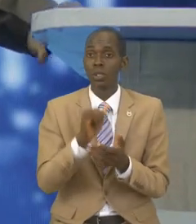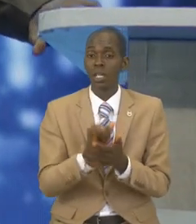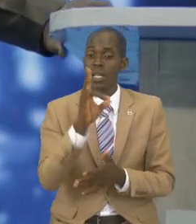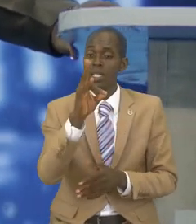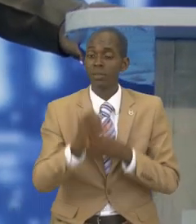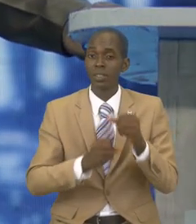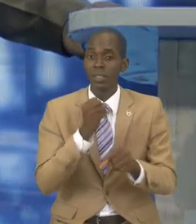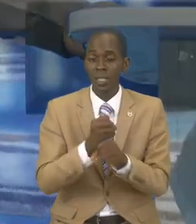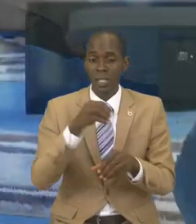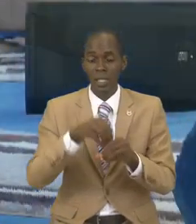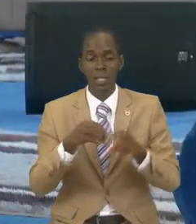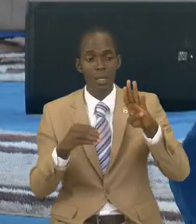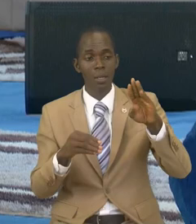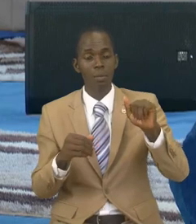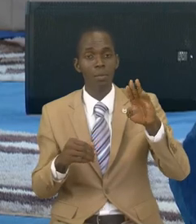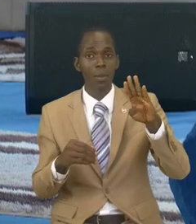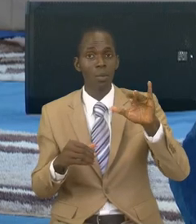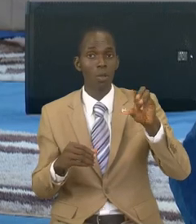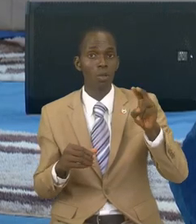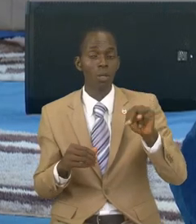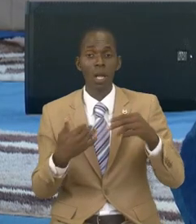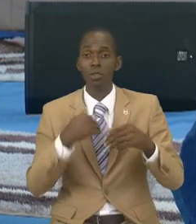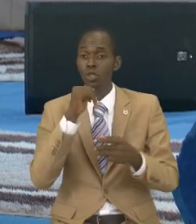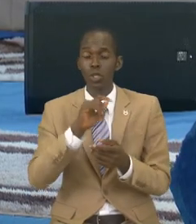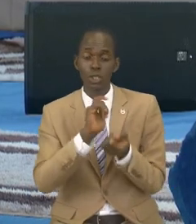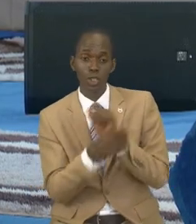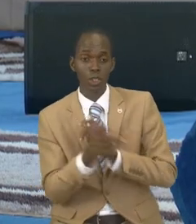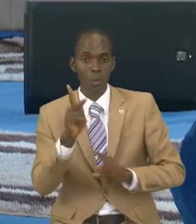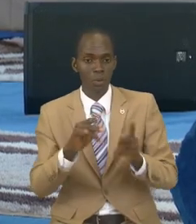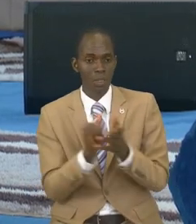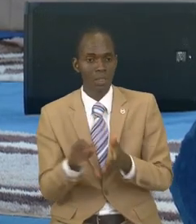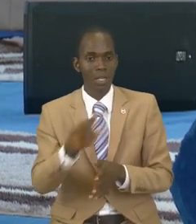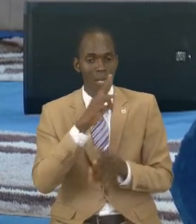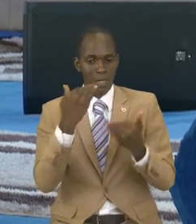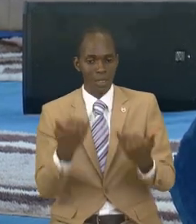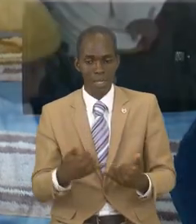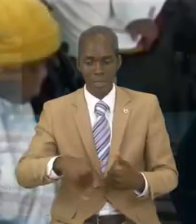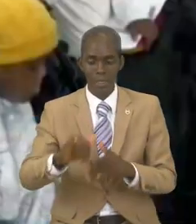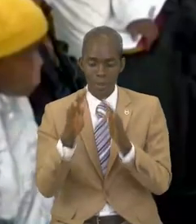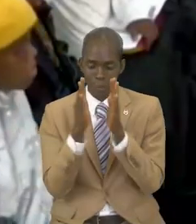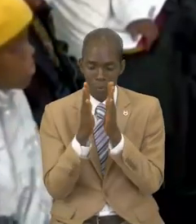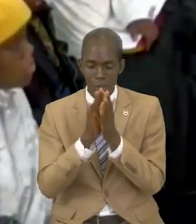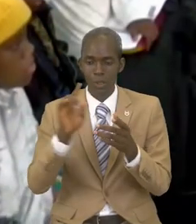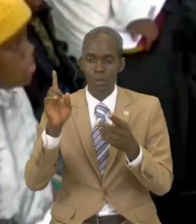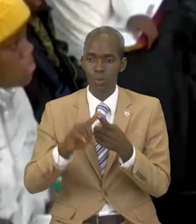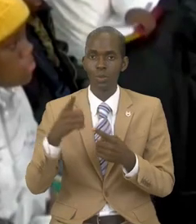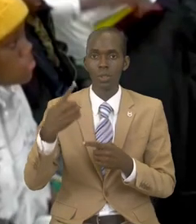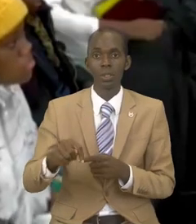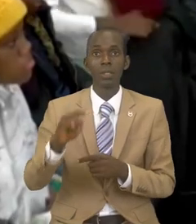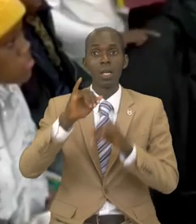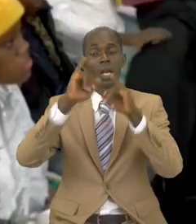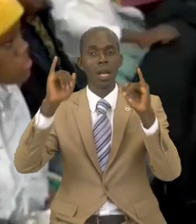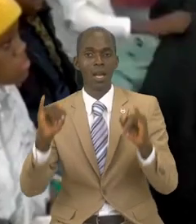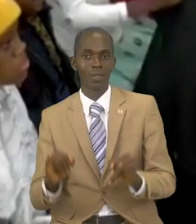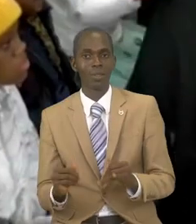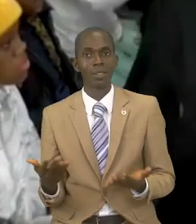not changed the people, that they are now praying to the God of Babylon. When you're in Babylon, do as the Babylonians do. When you're in